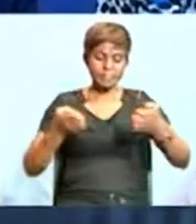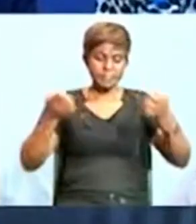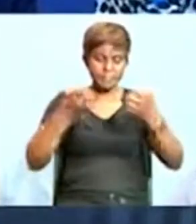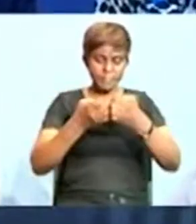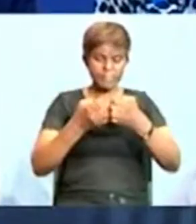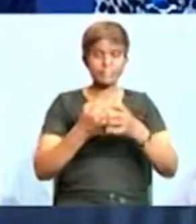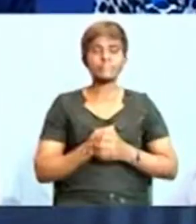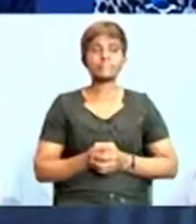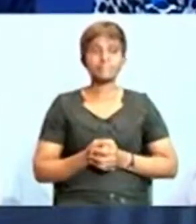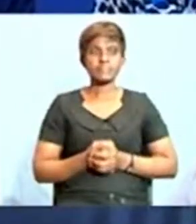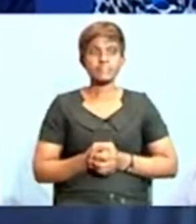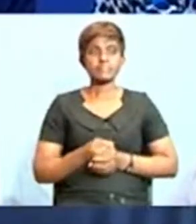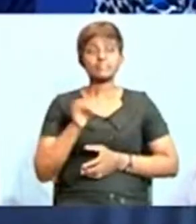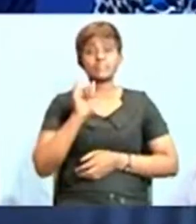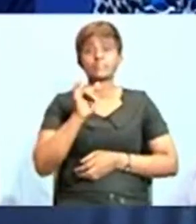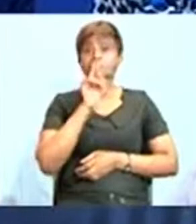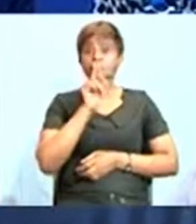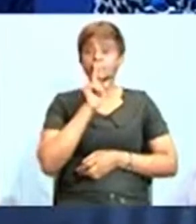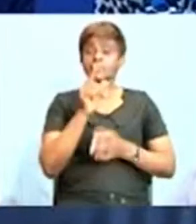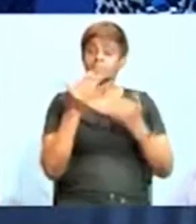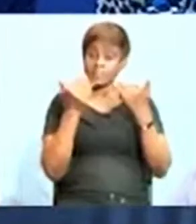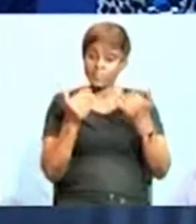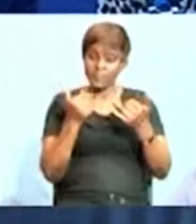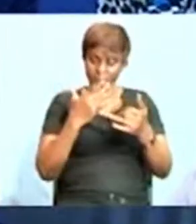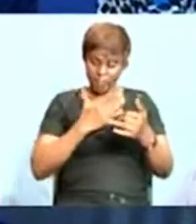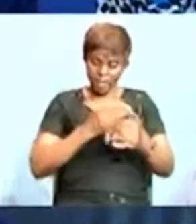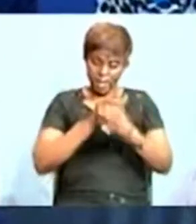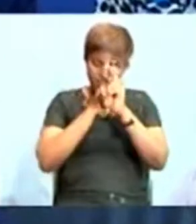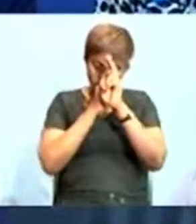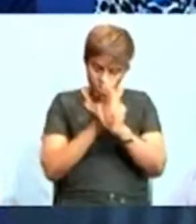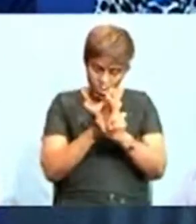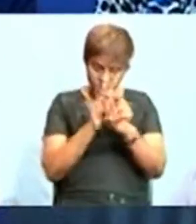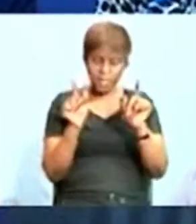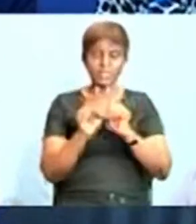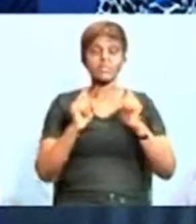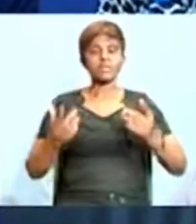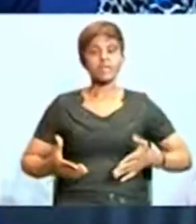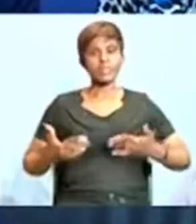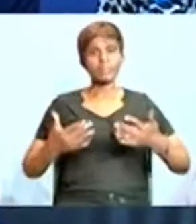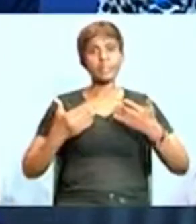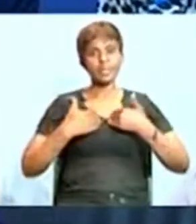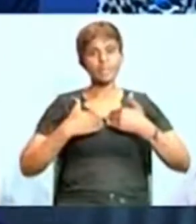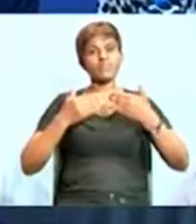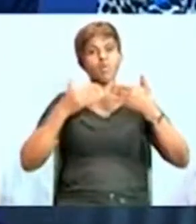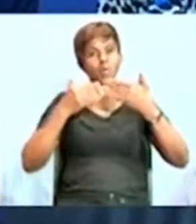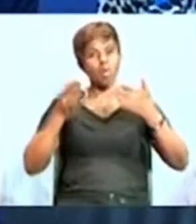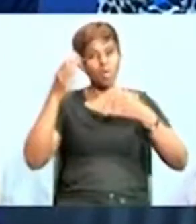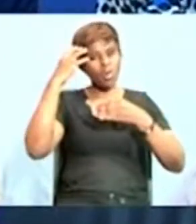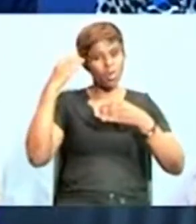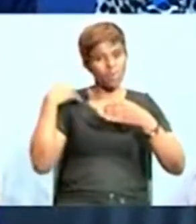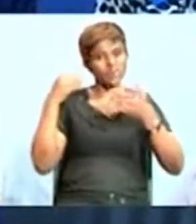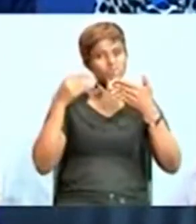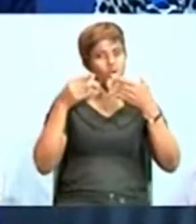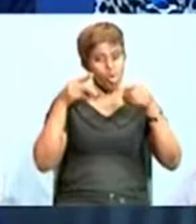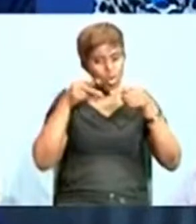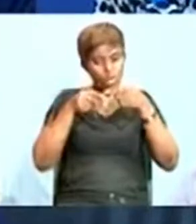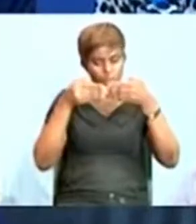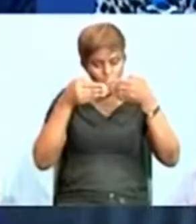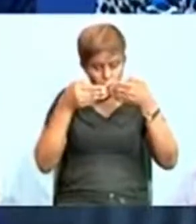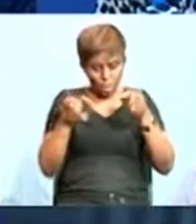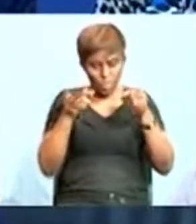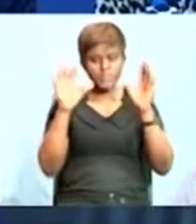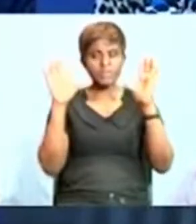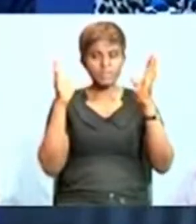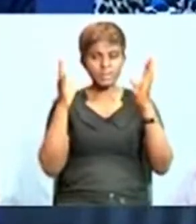environment. It is now my singular honor and privilege to officially launch